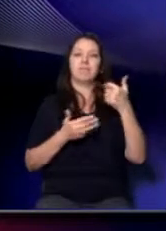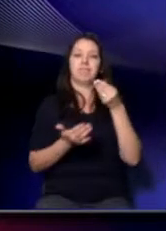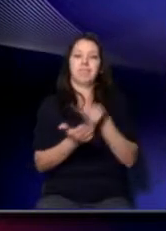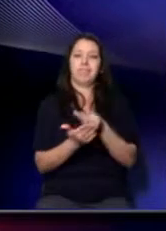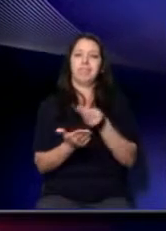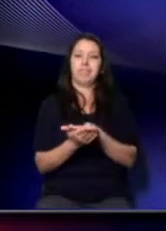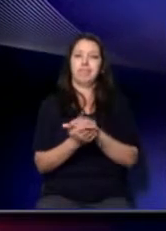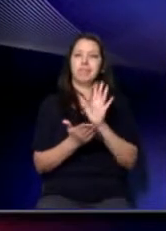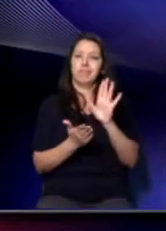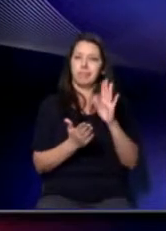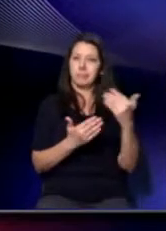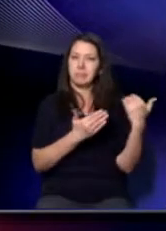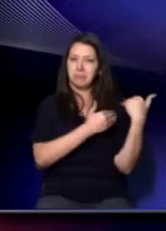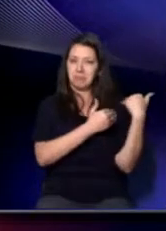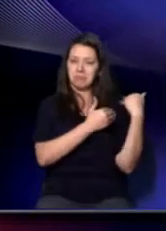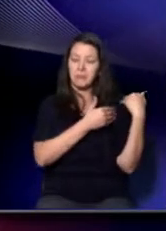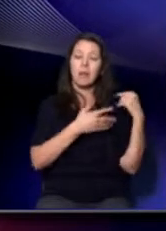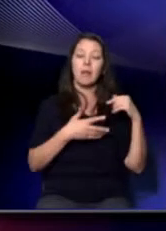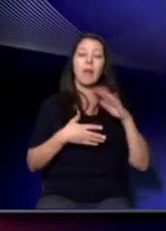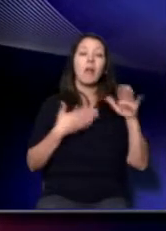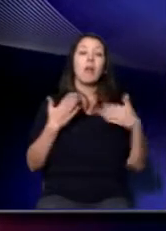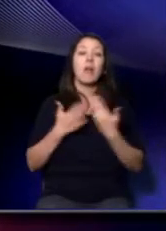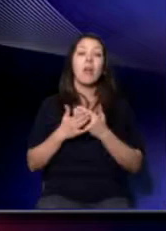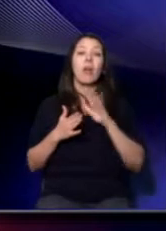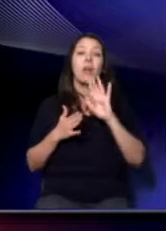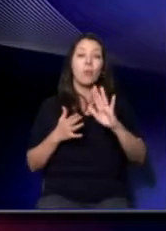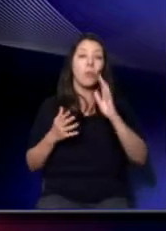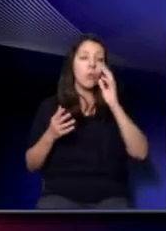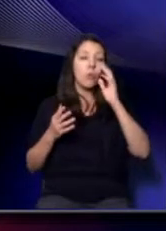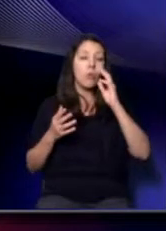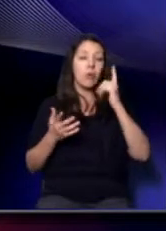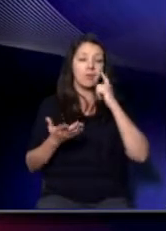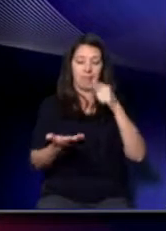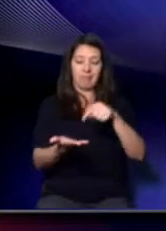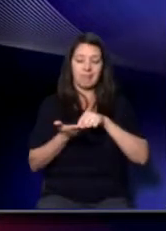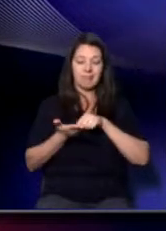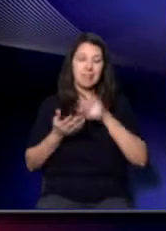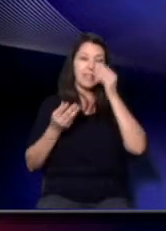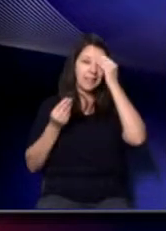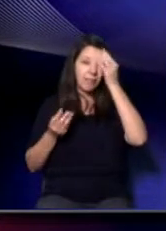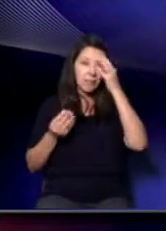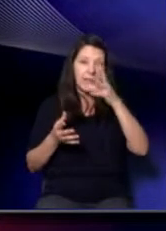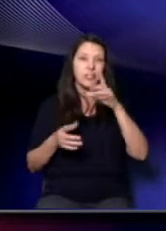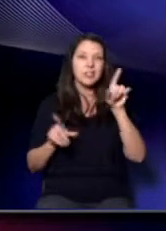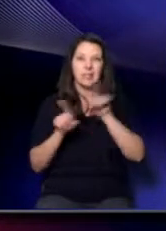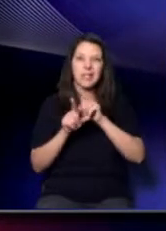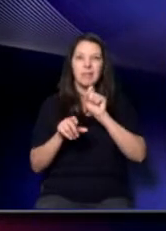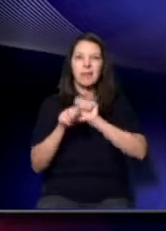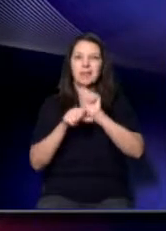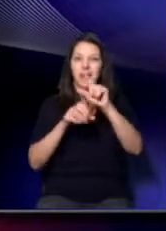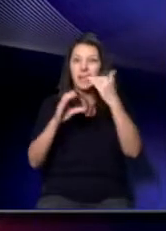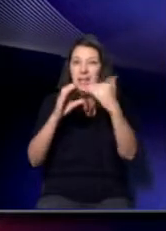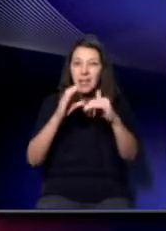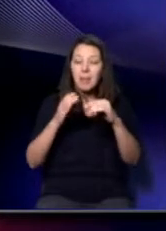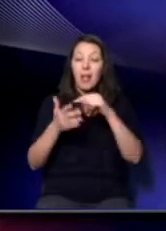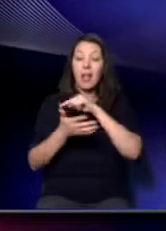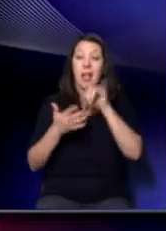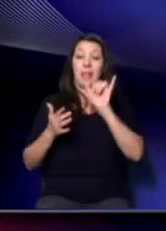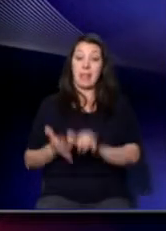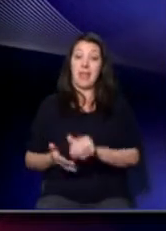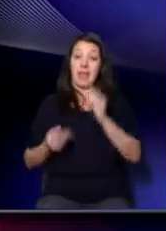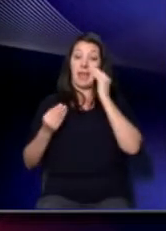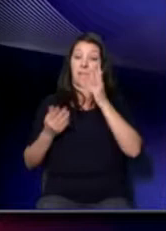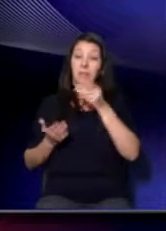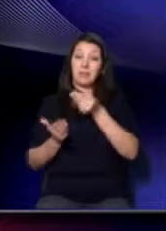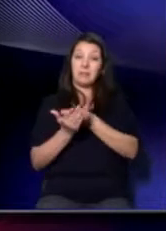Person, and all of the data that you recently had looked at and I sent out an email really did come from him.